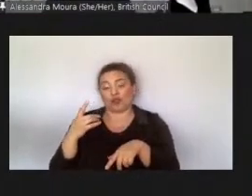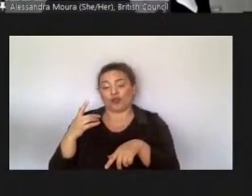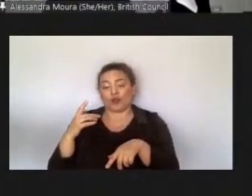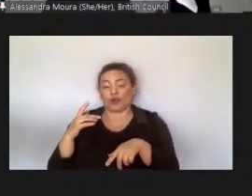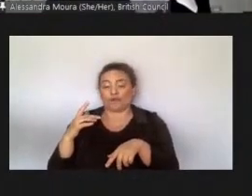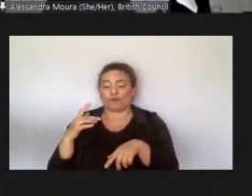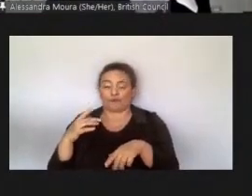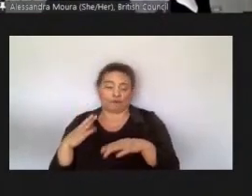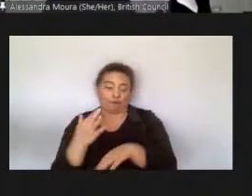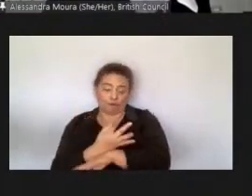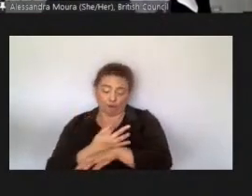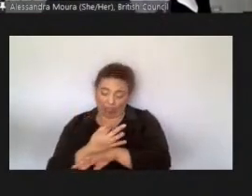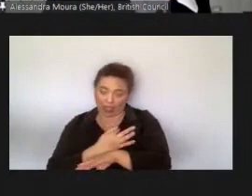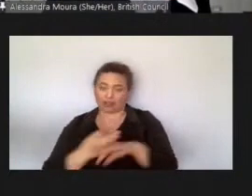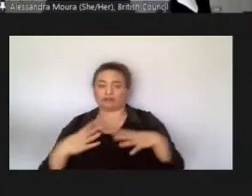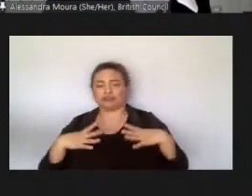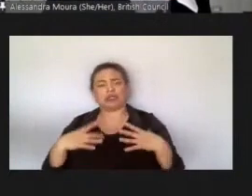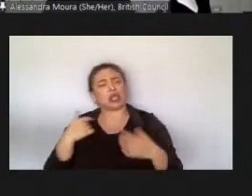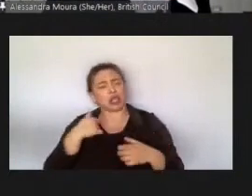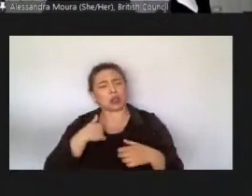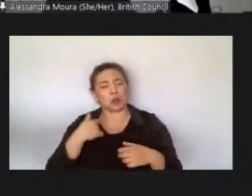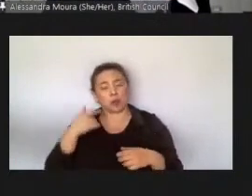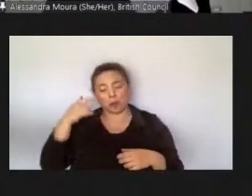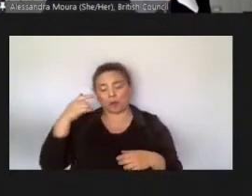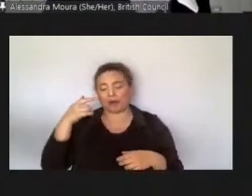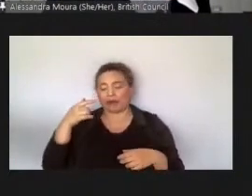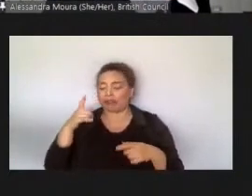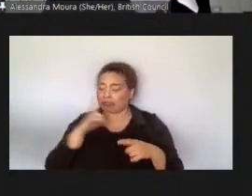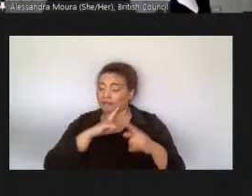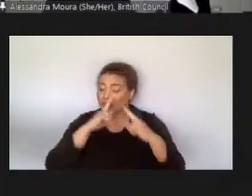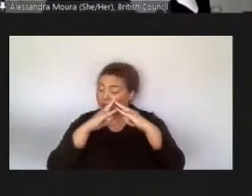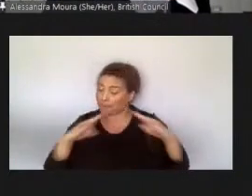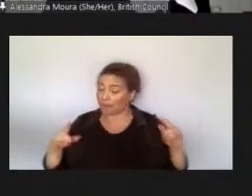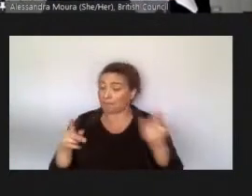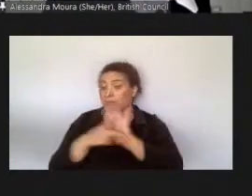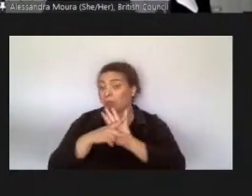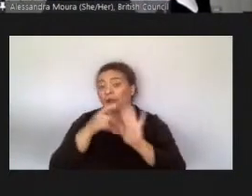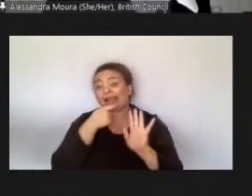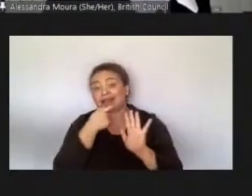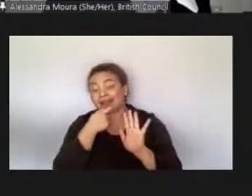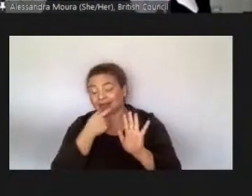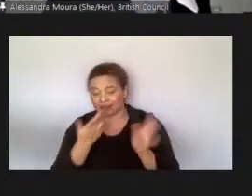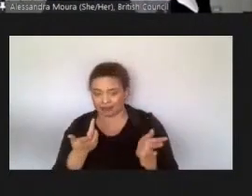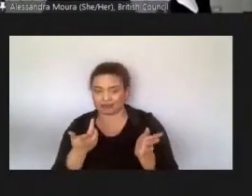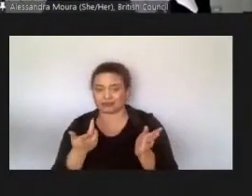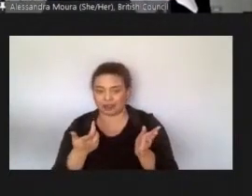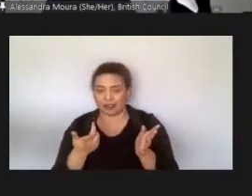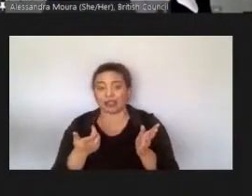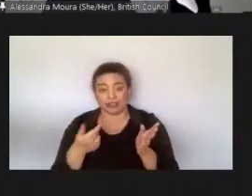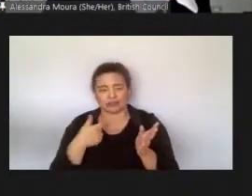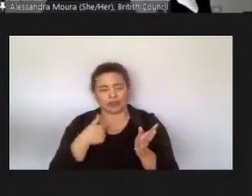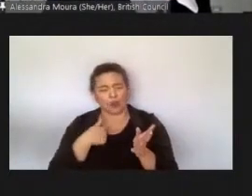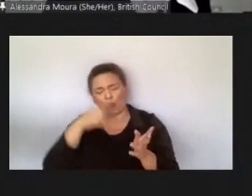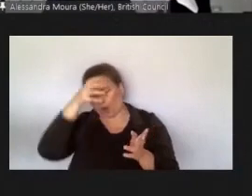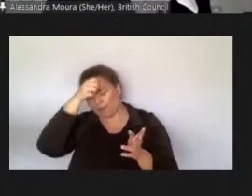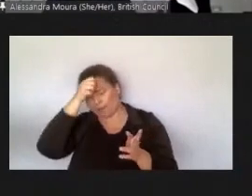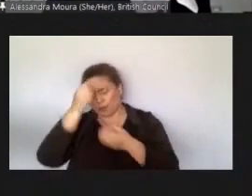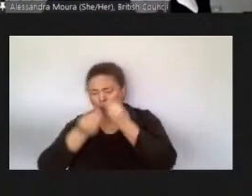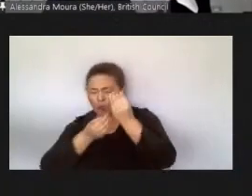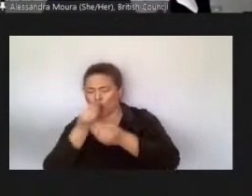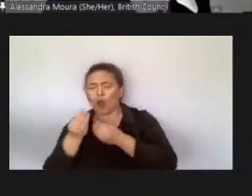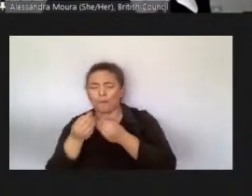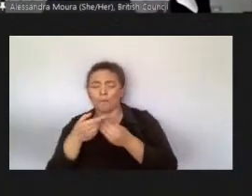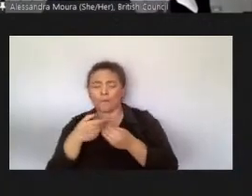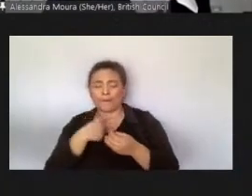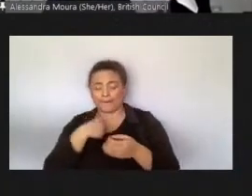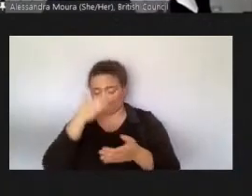things with my learners since I came back has increased my confidence. I really feel that I can make a difference now and feel more